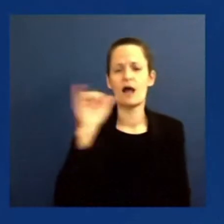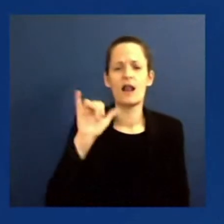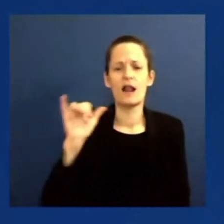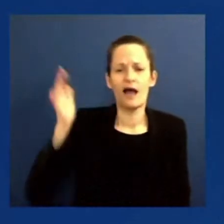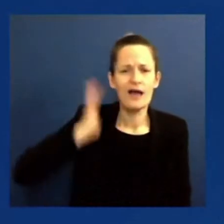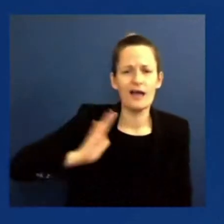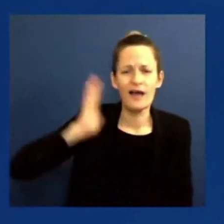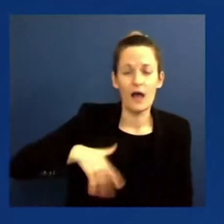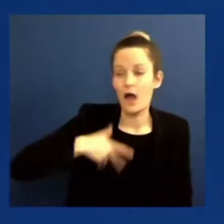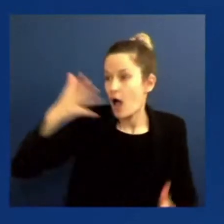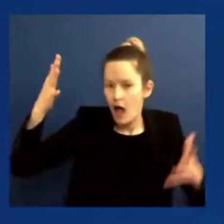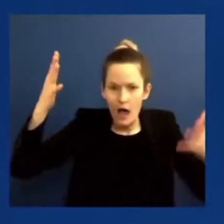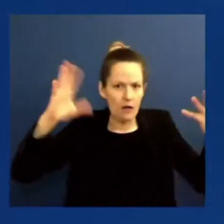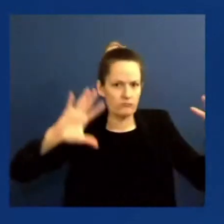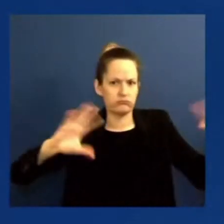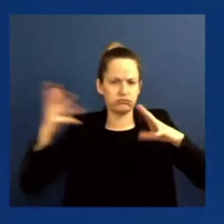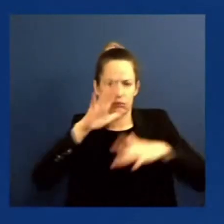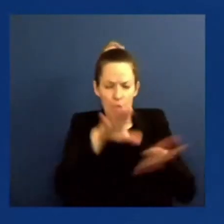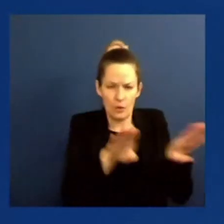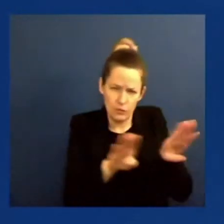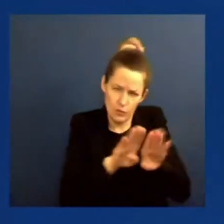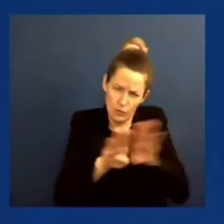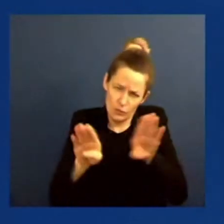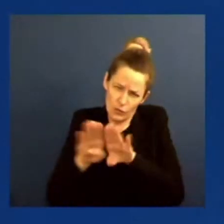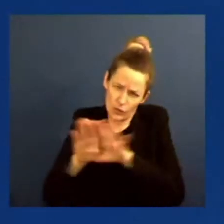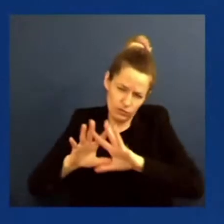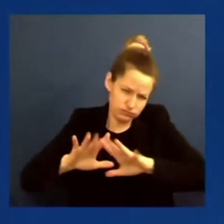not to mention the therapies that will be available.